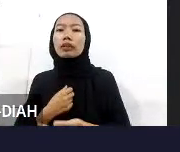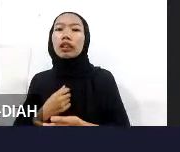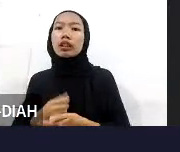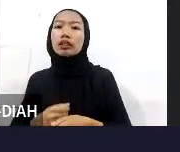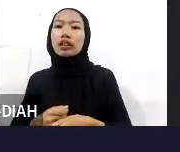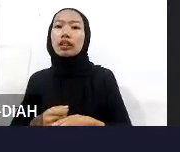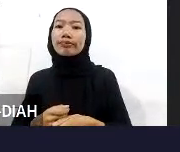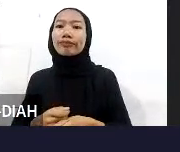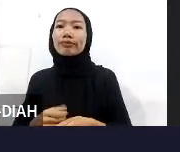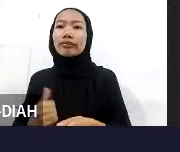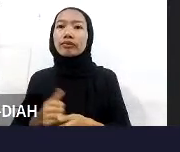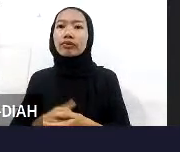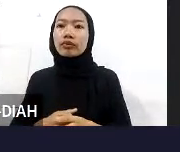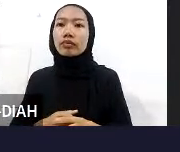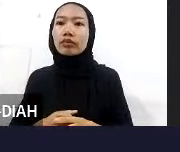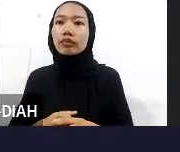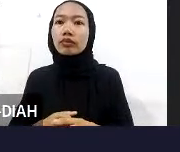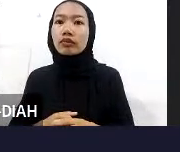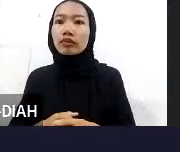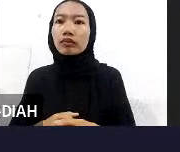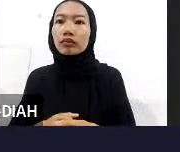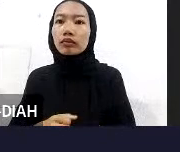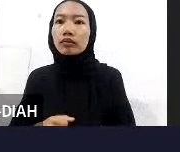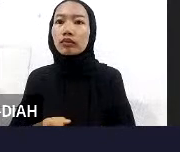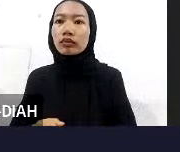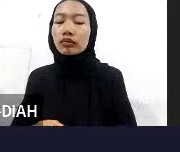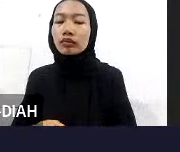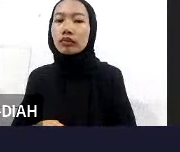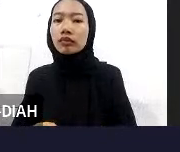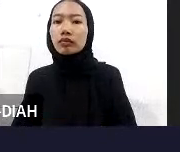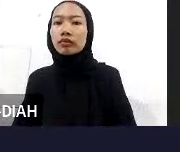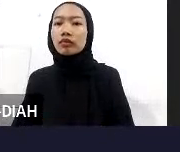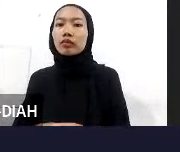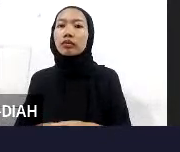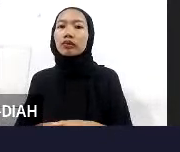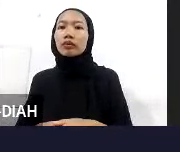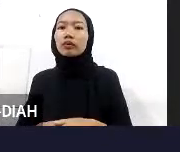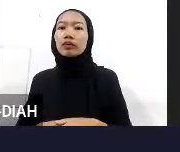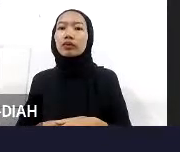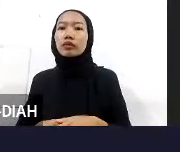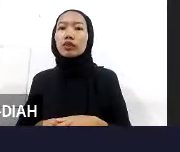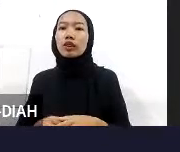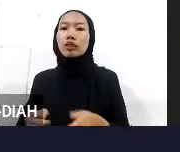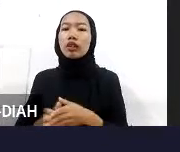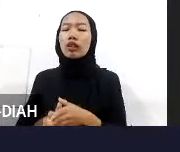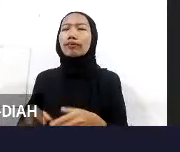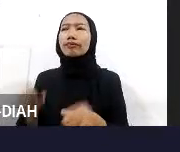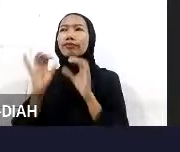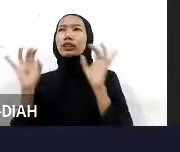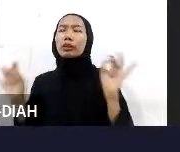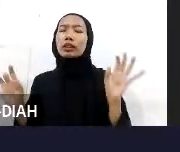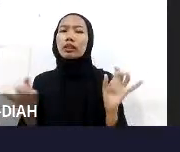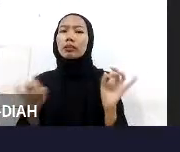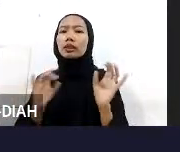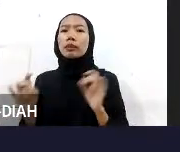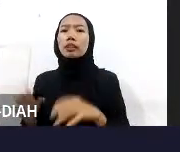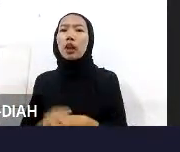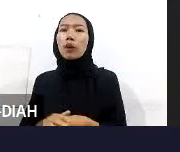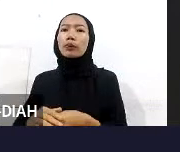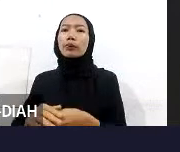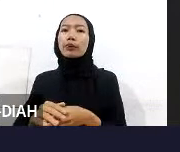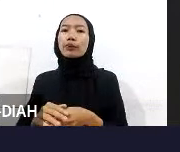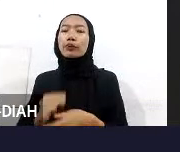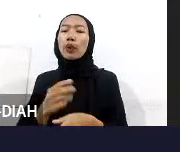representing people from diverse cultural backgrounds. And it was, I